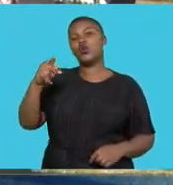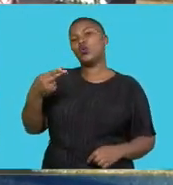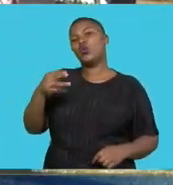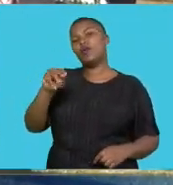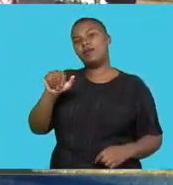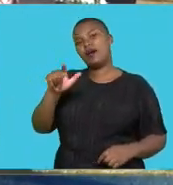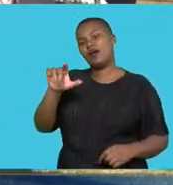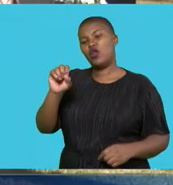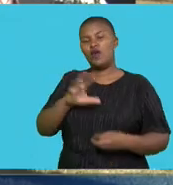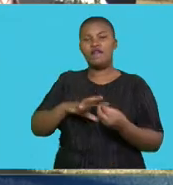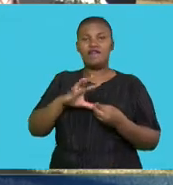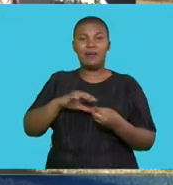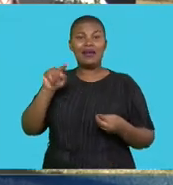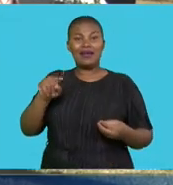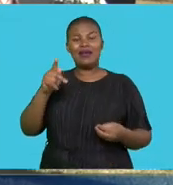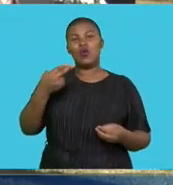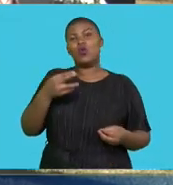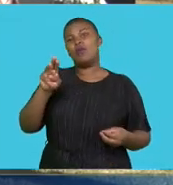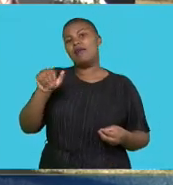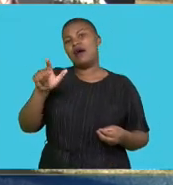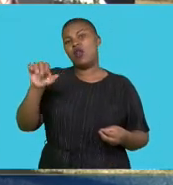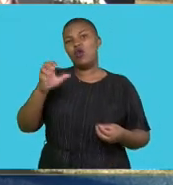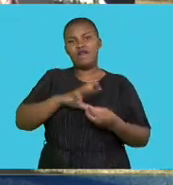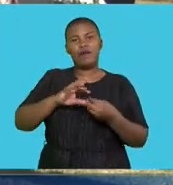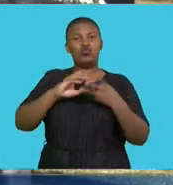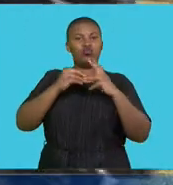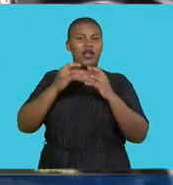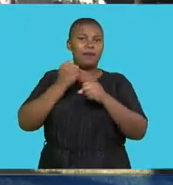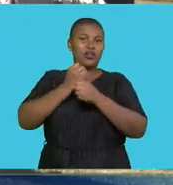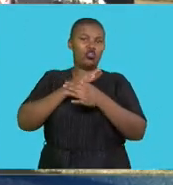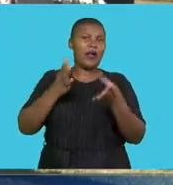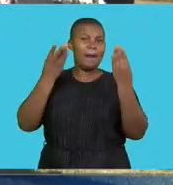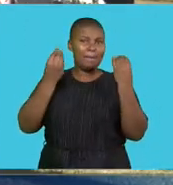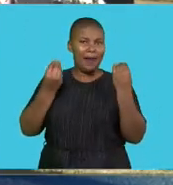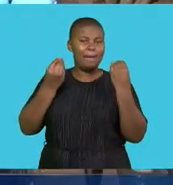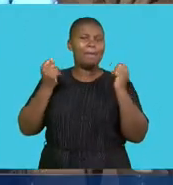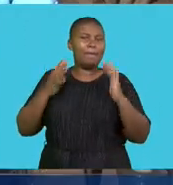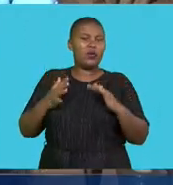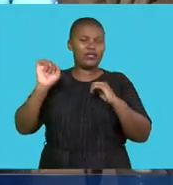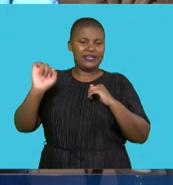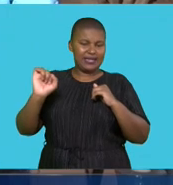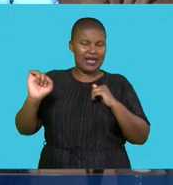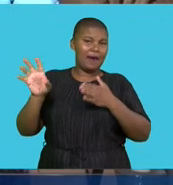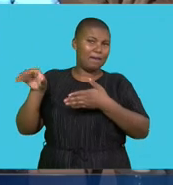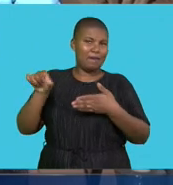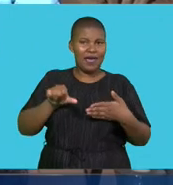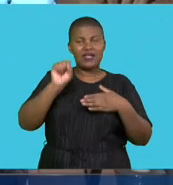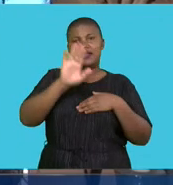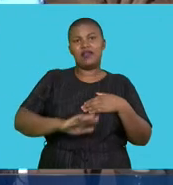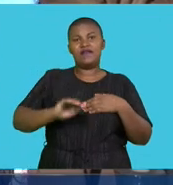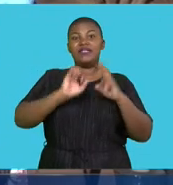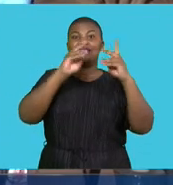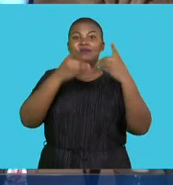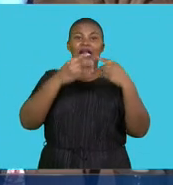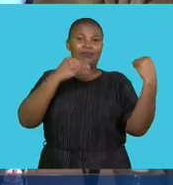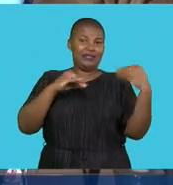only family that we are working on bringing the remains back to South Africa. The department is busy with that, the